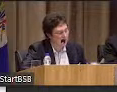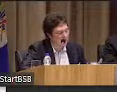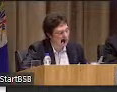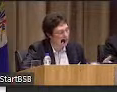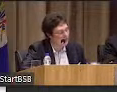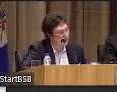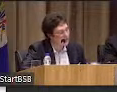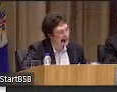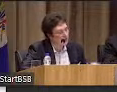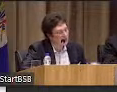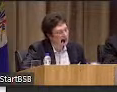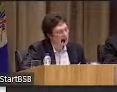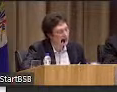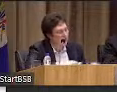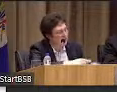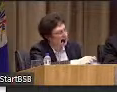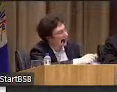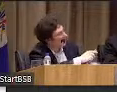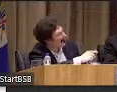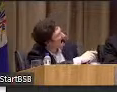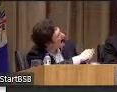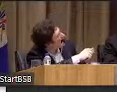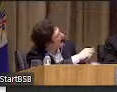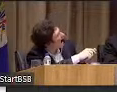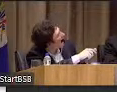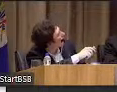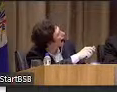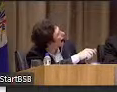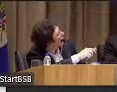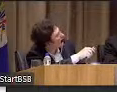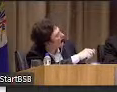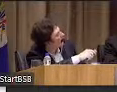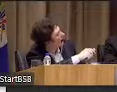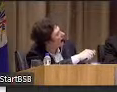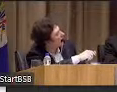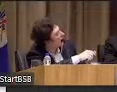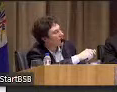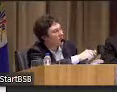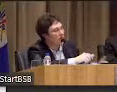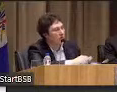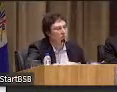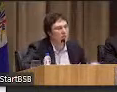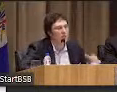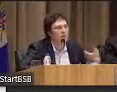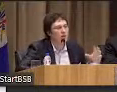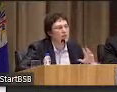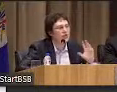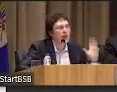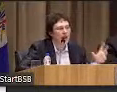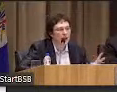factors in an isolated way about age, sex, color of skin,